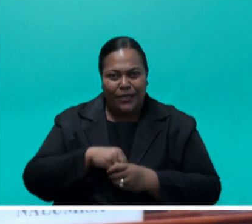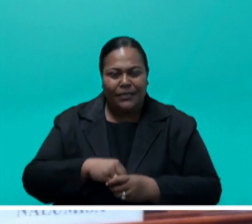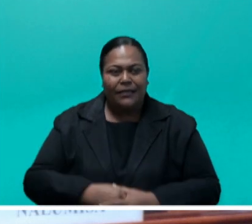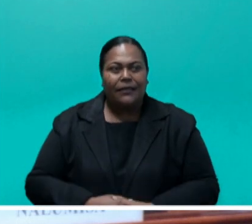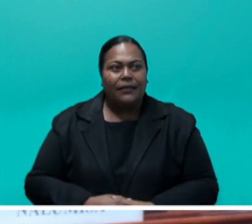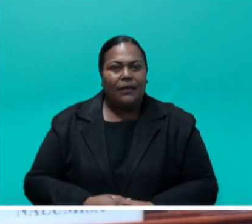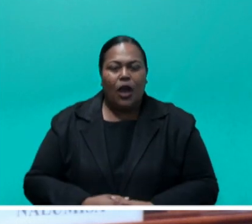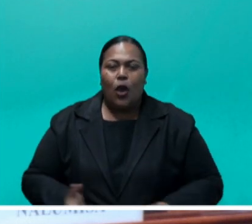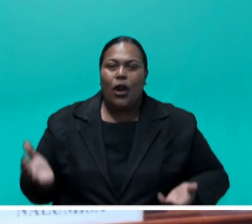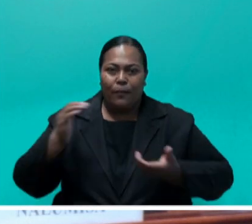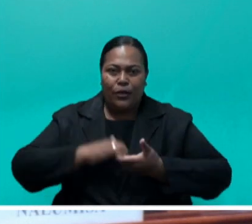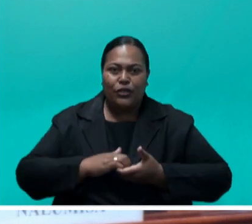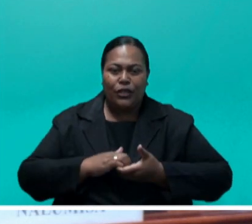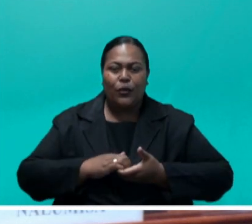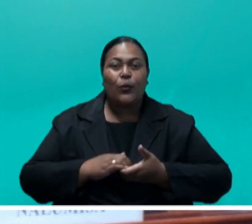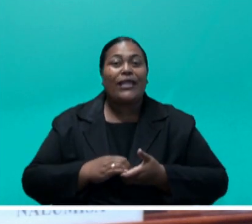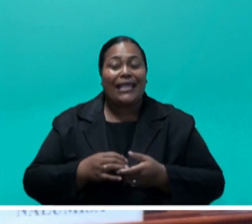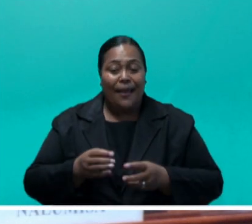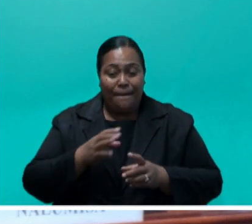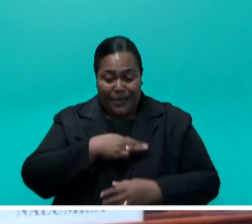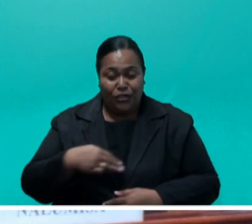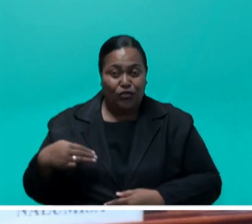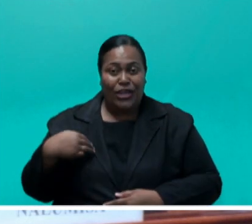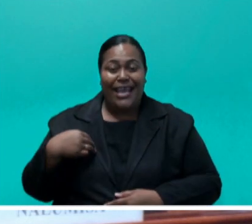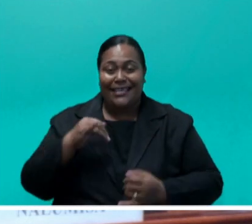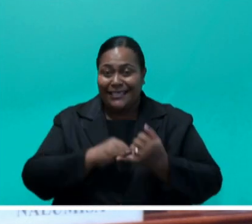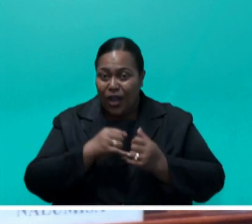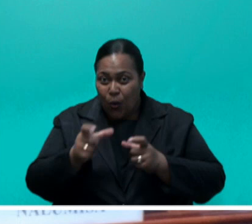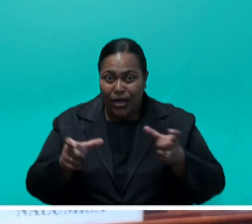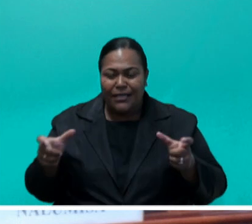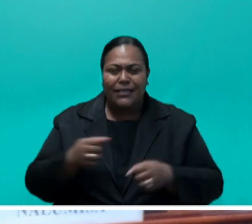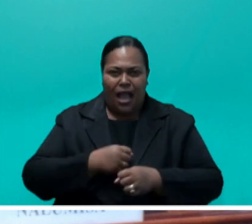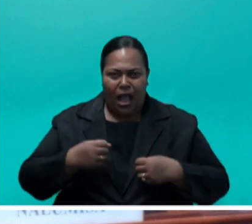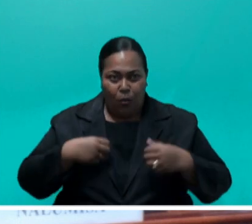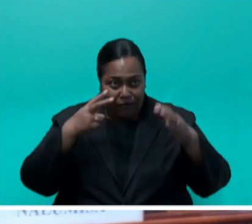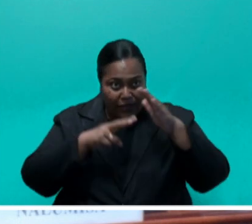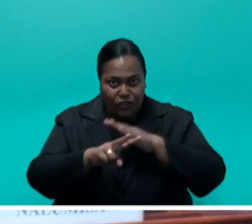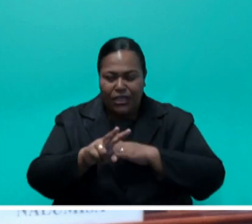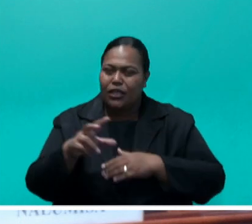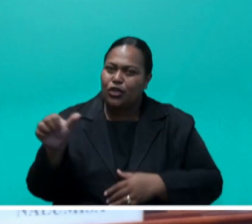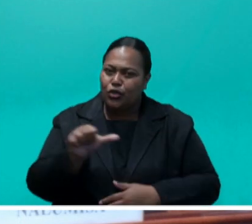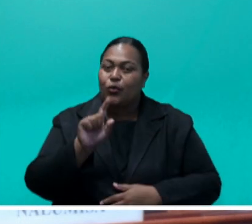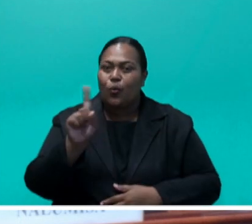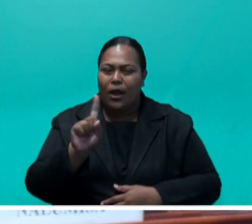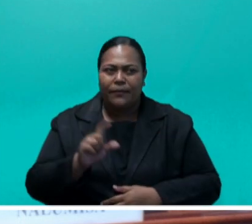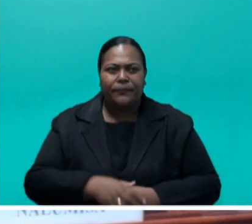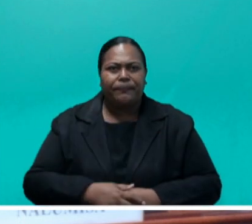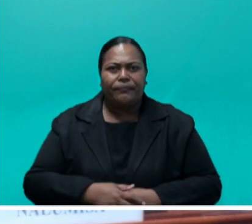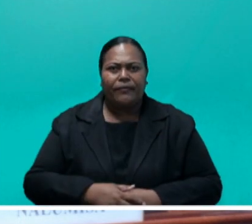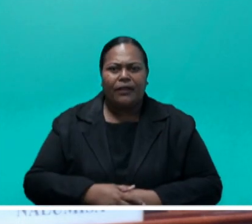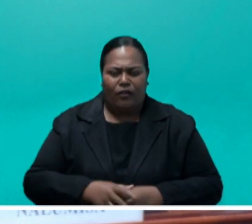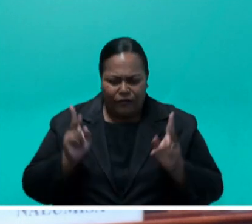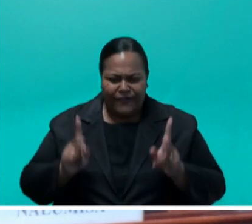Collaboration with key ministries and stakeholders, our vision extends beyond individual participation. We seek to